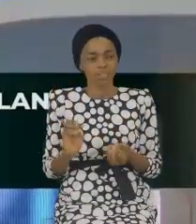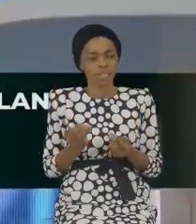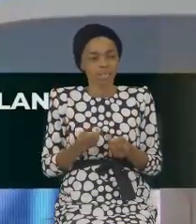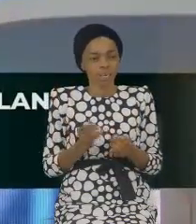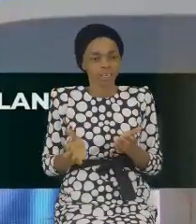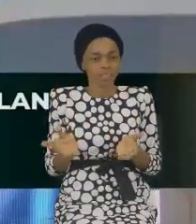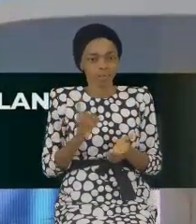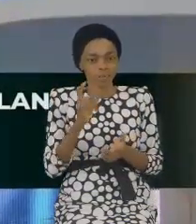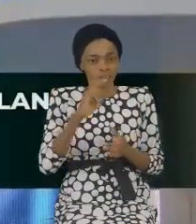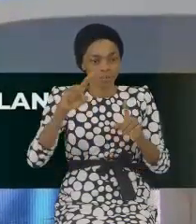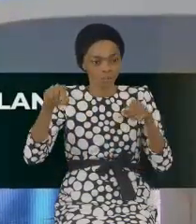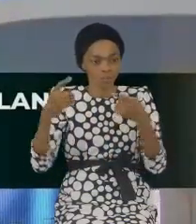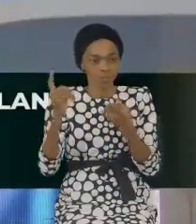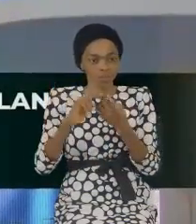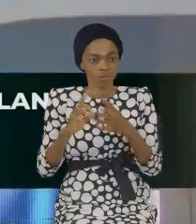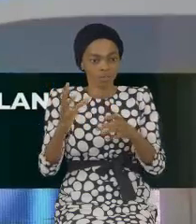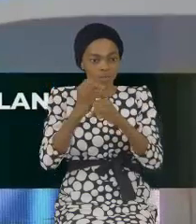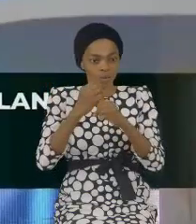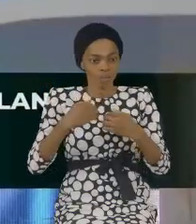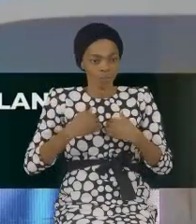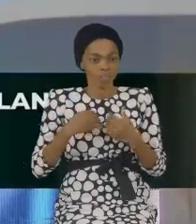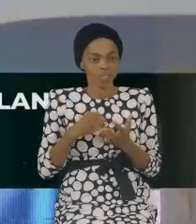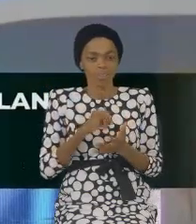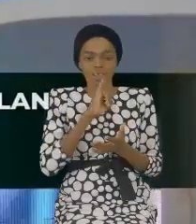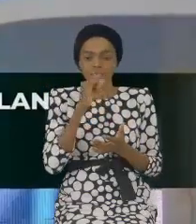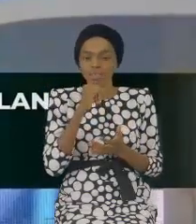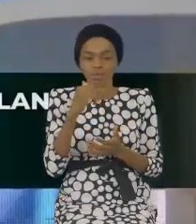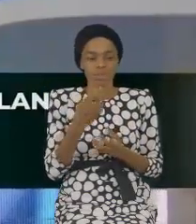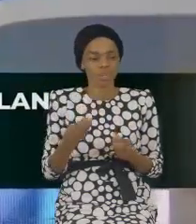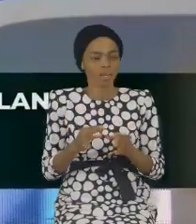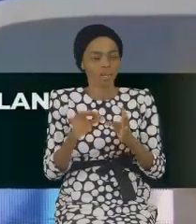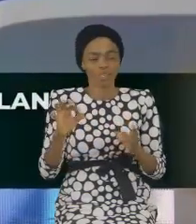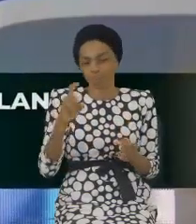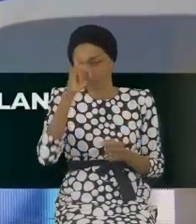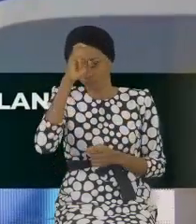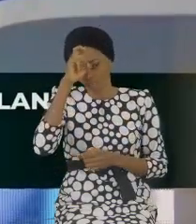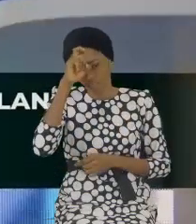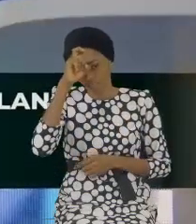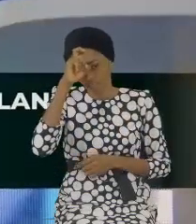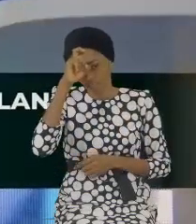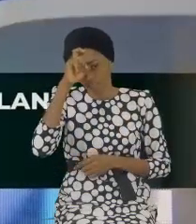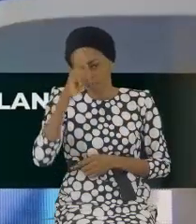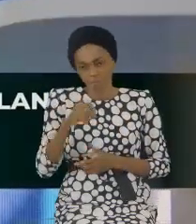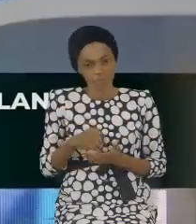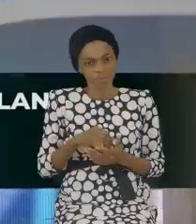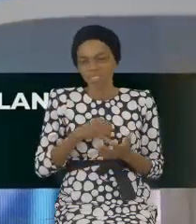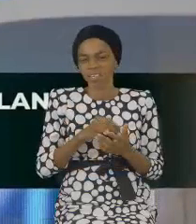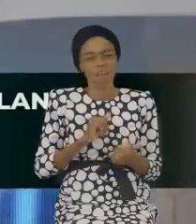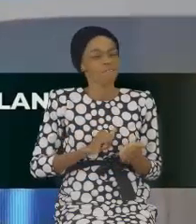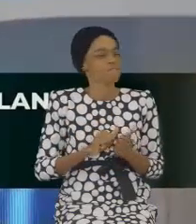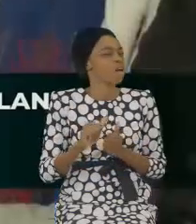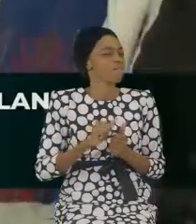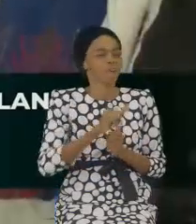whither thou goest to possess it is not as the land of Egypt." It's way far